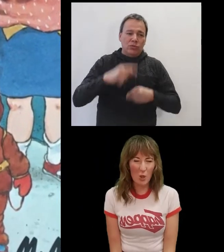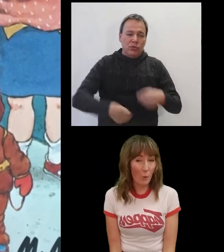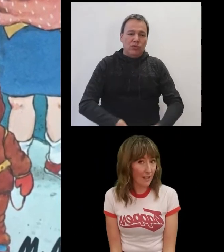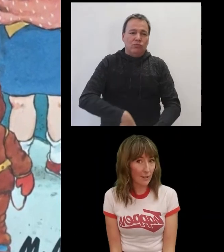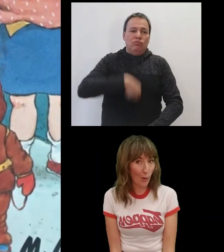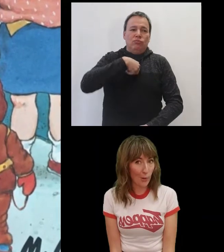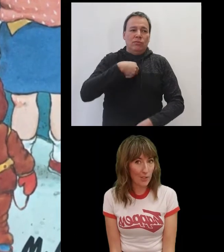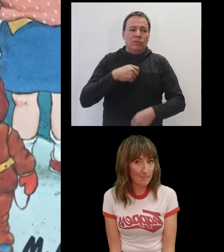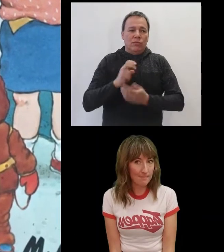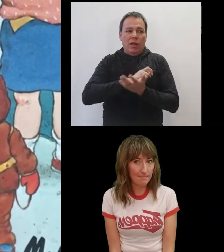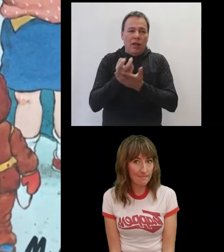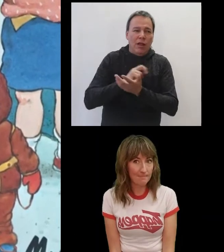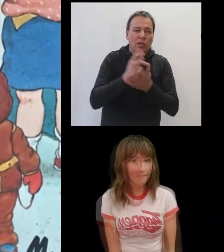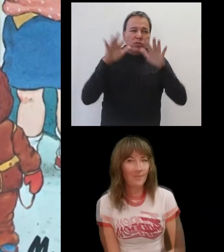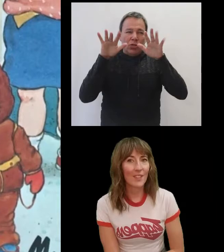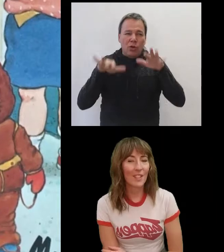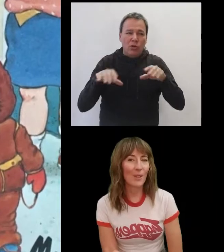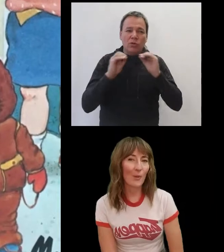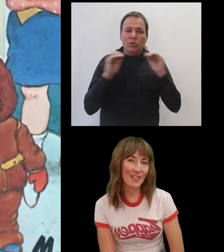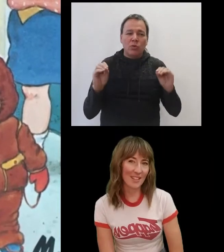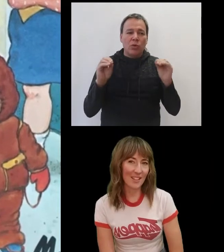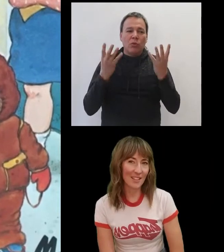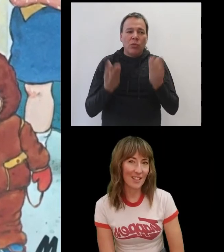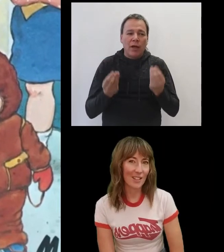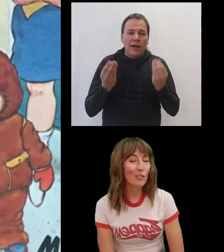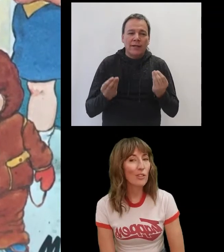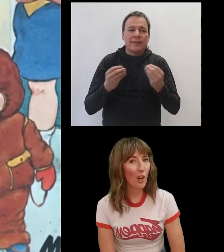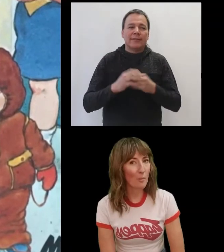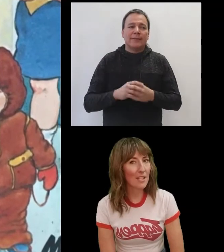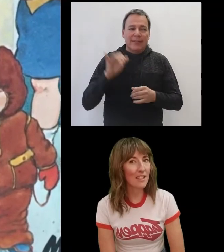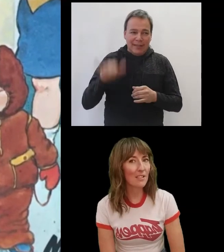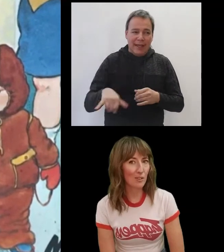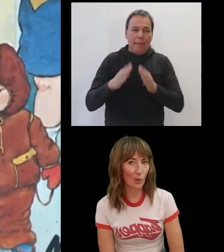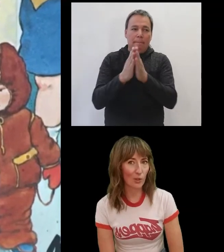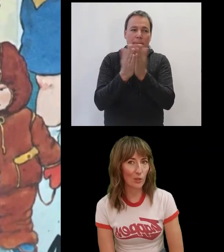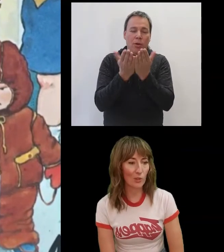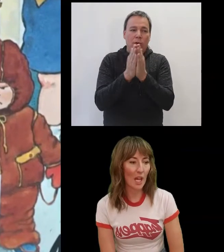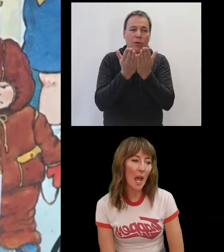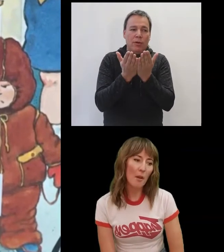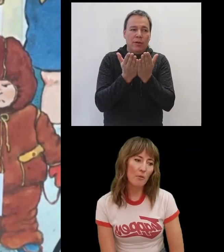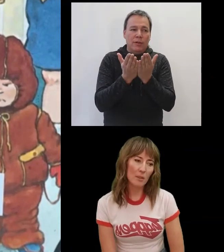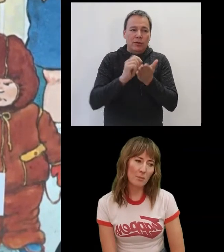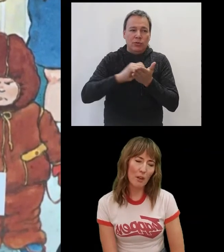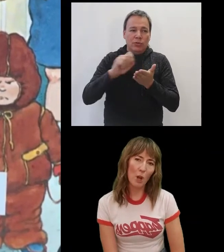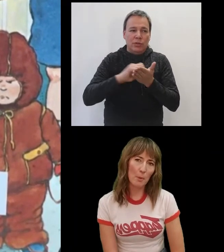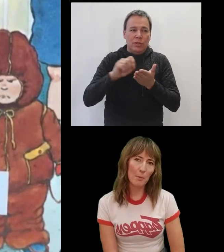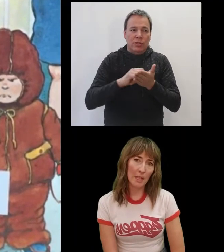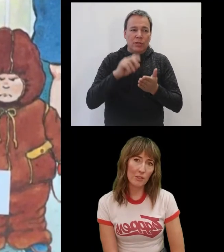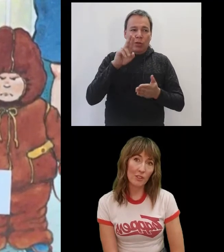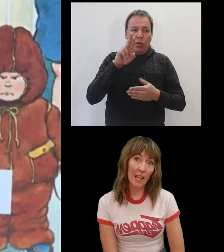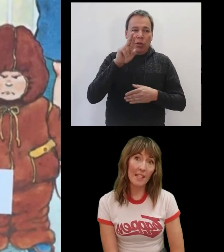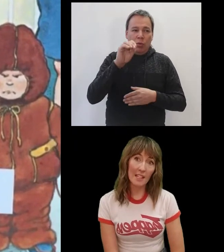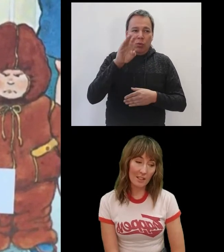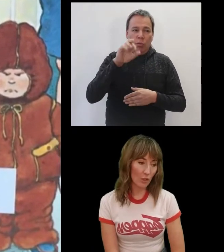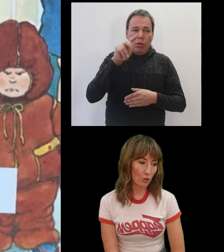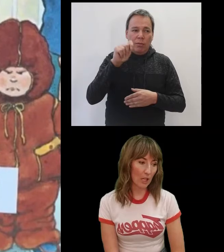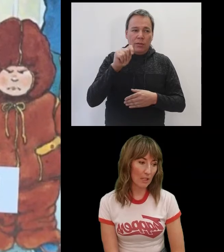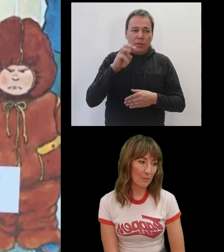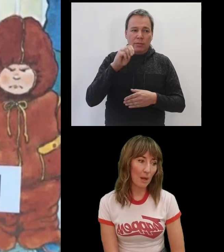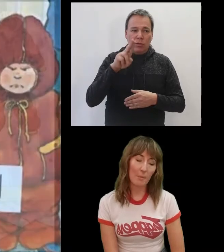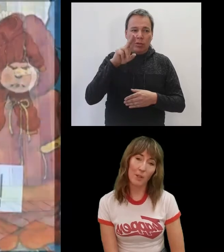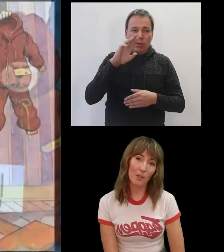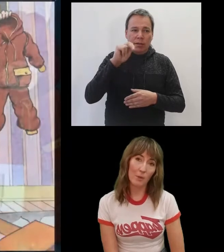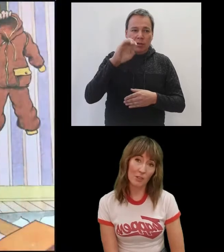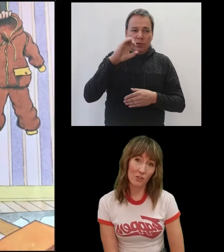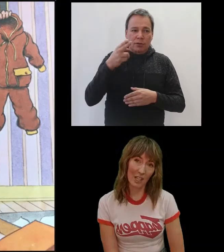about getting so wet and cold. So this is Thomas's Snowsuit, written by Robert Munch and